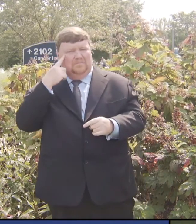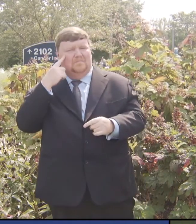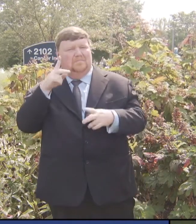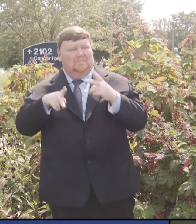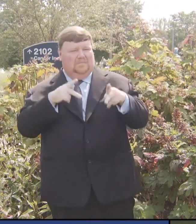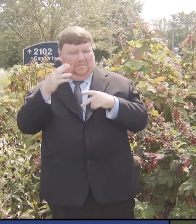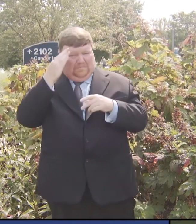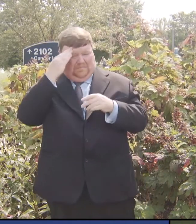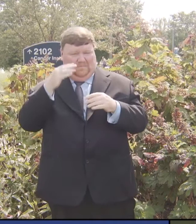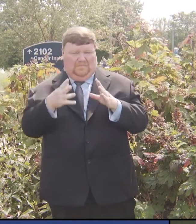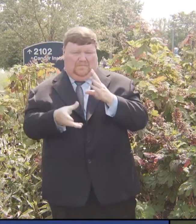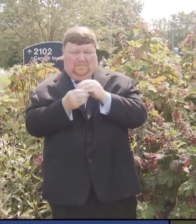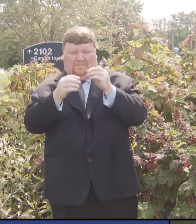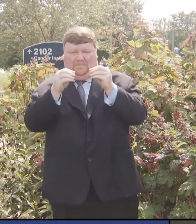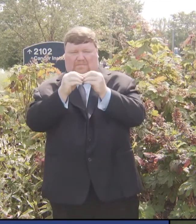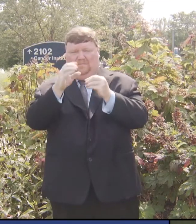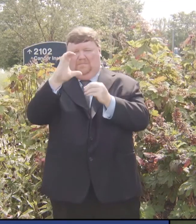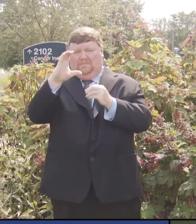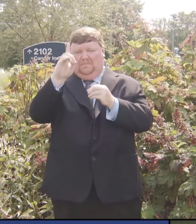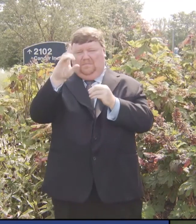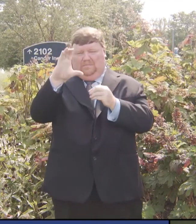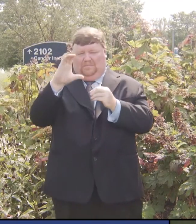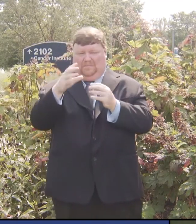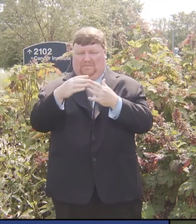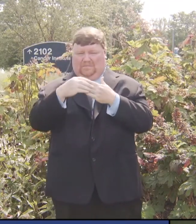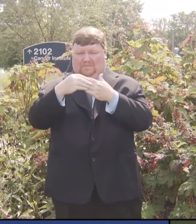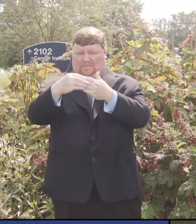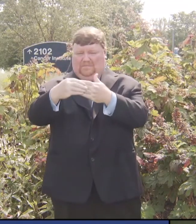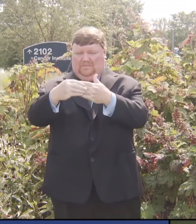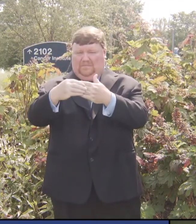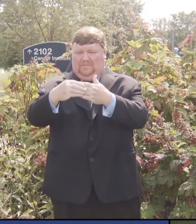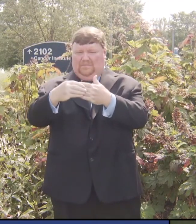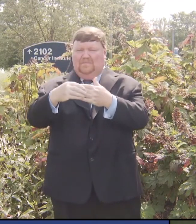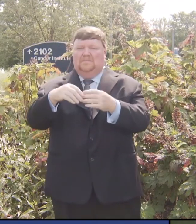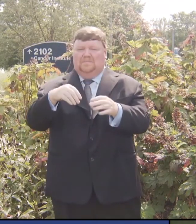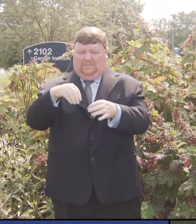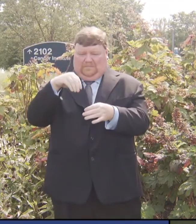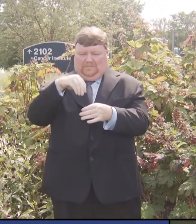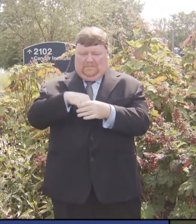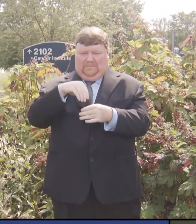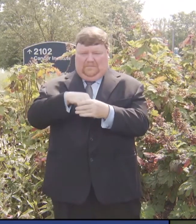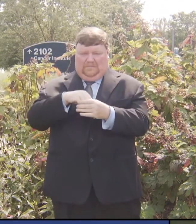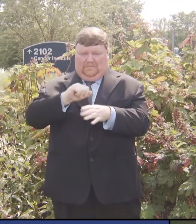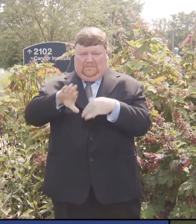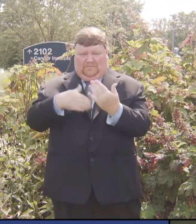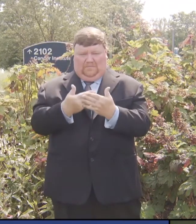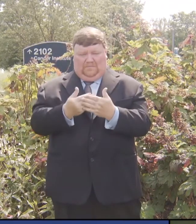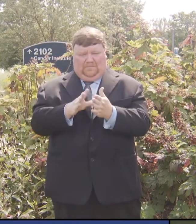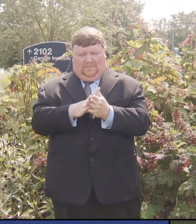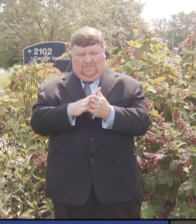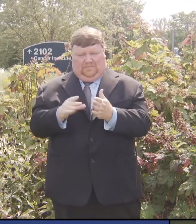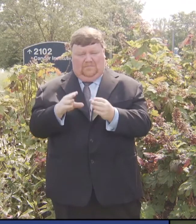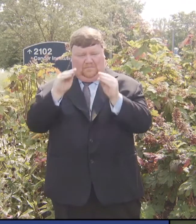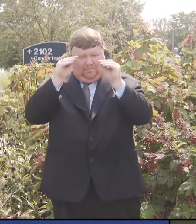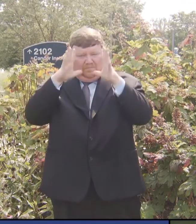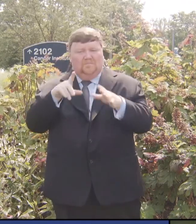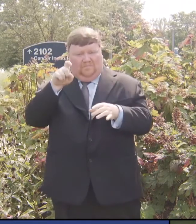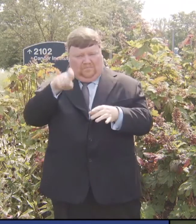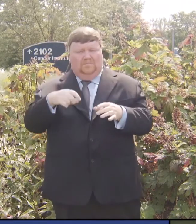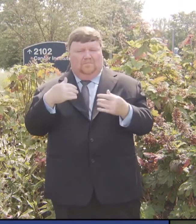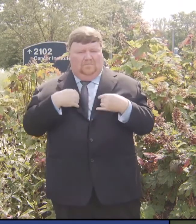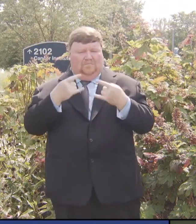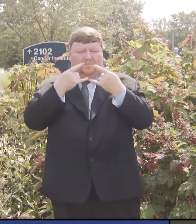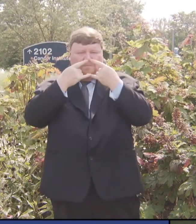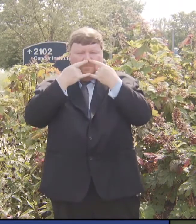was additional CDC guidance that advised that inside all students and all teachers should be wearing masks